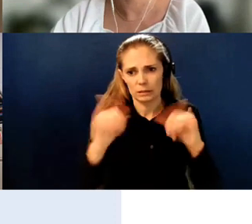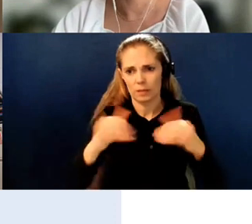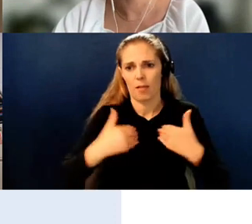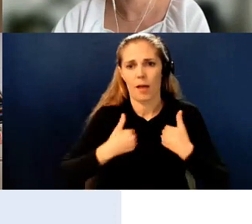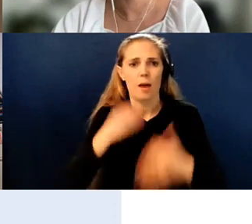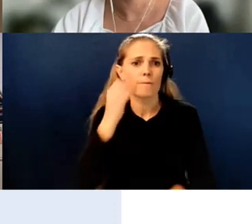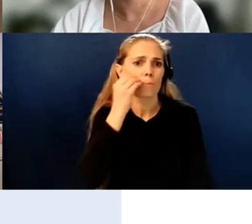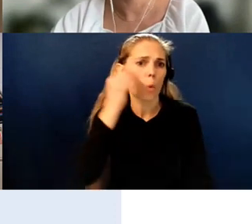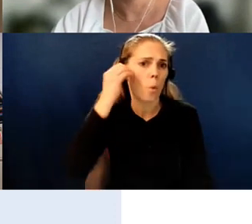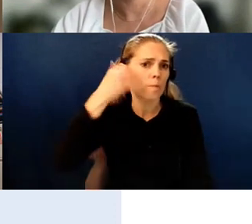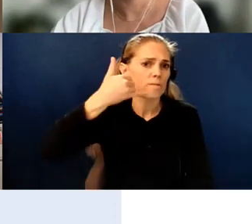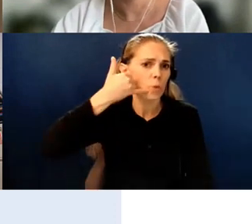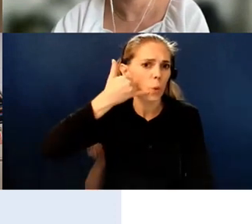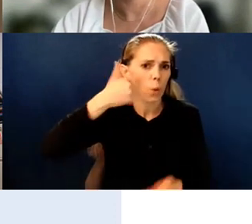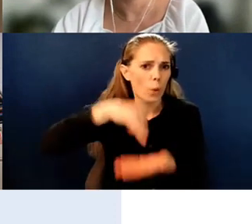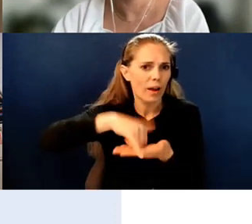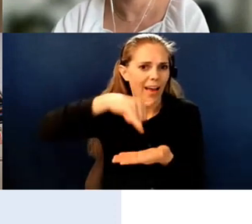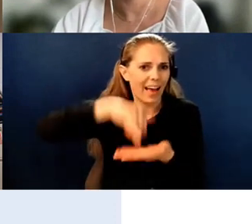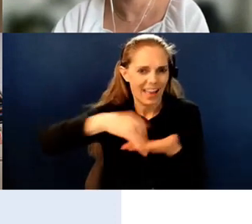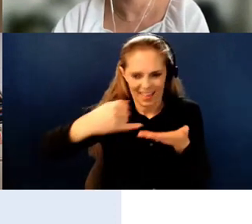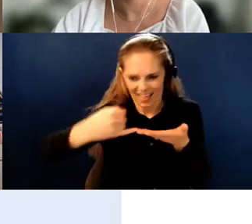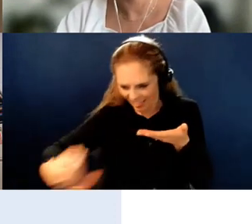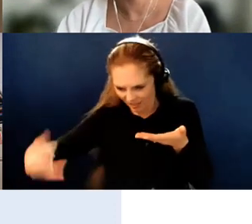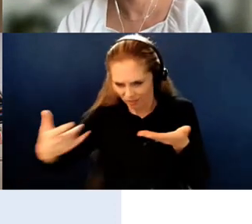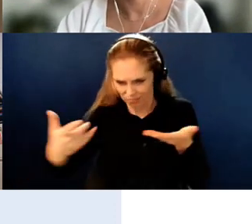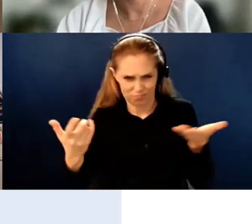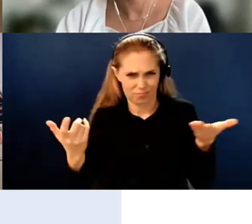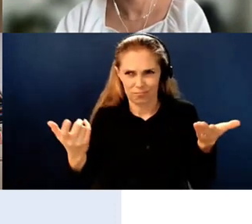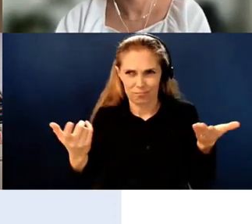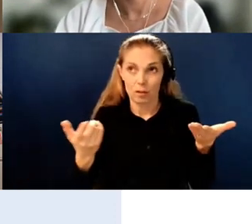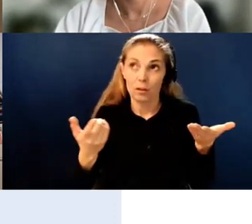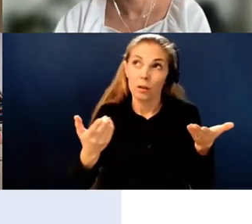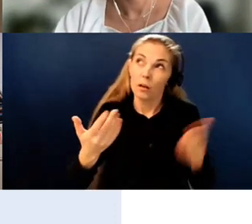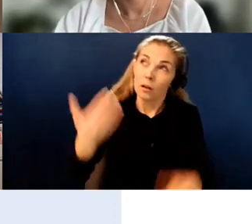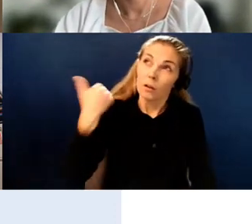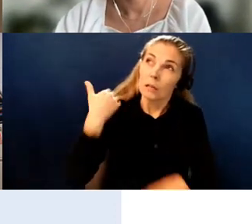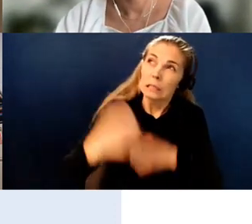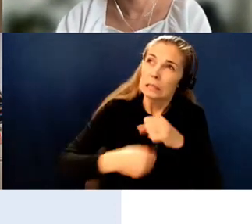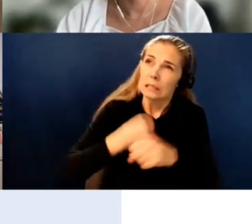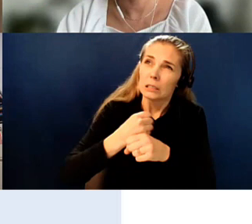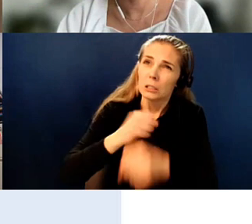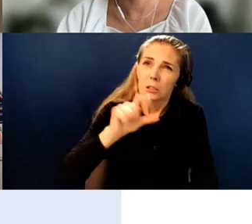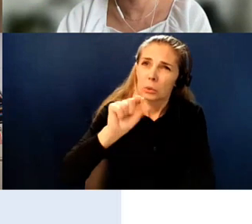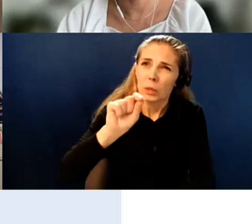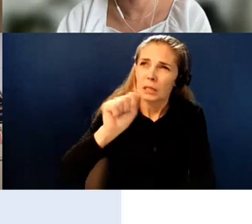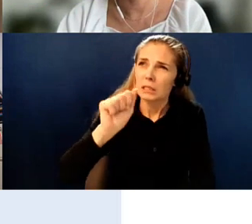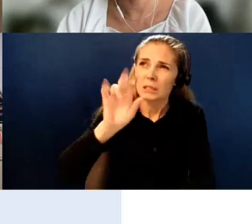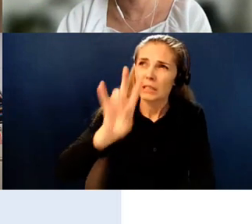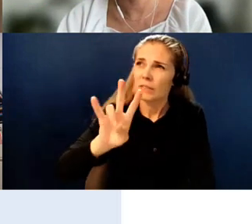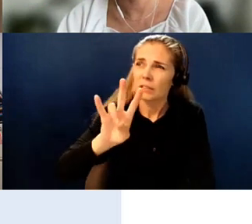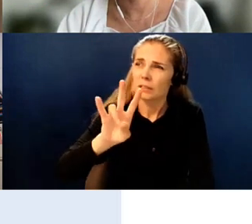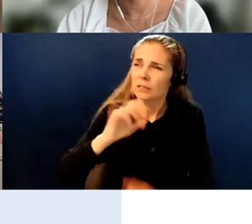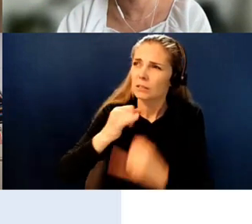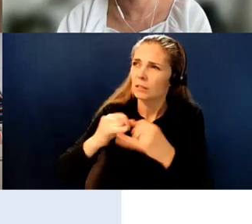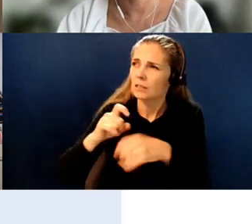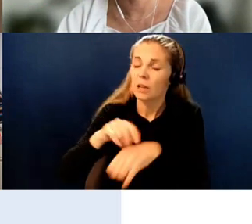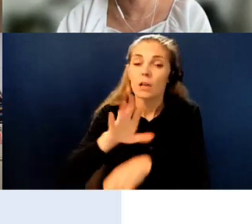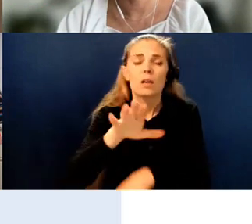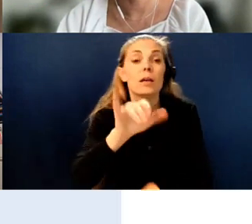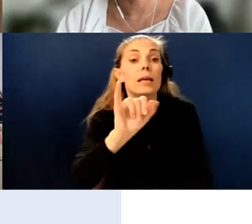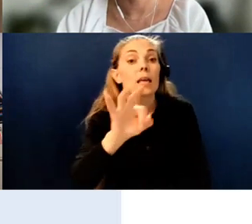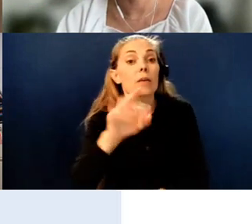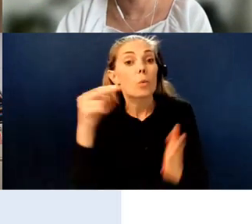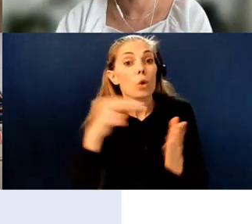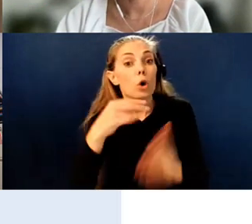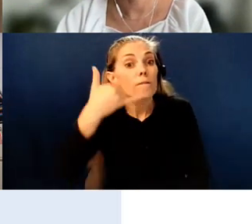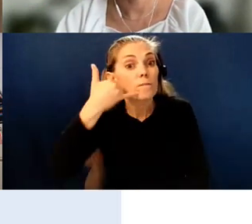at the statistics for this. It's probably 2017. But if you go and look at the white pages that come out every year, you'll notice they keep getting smaller and